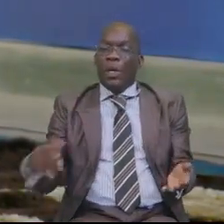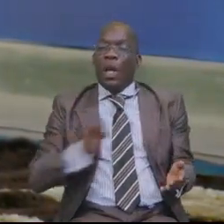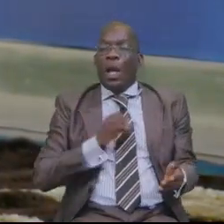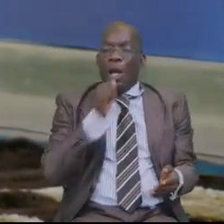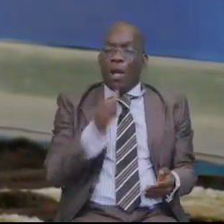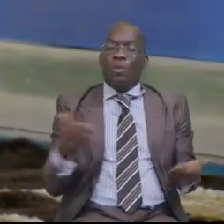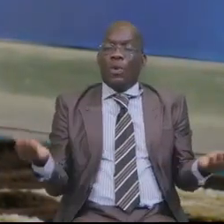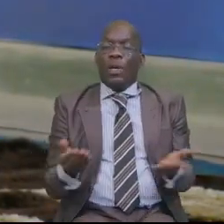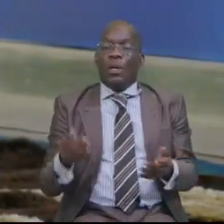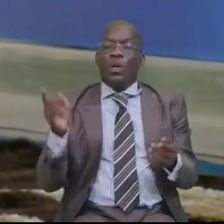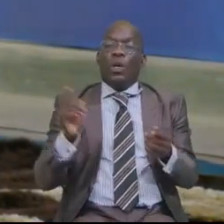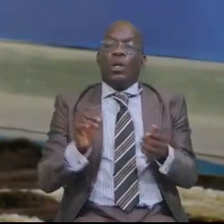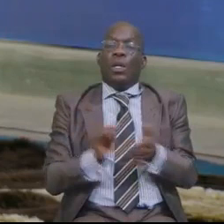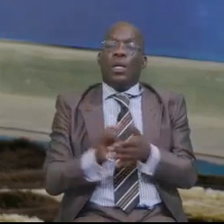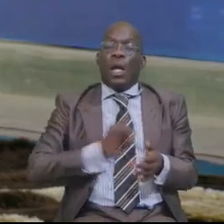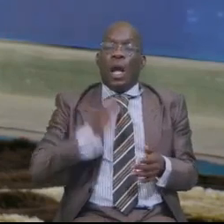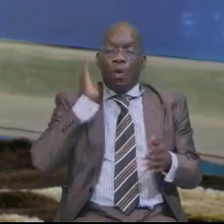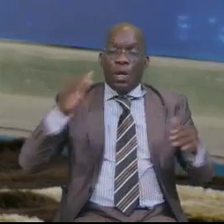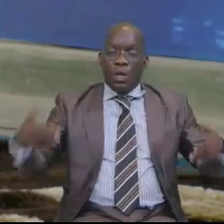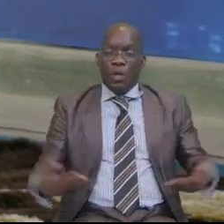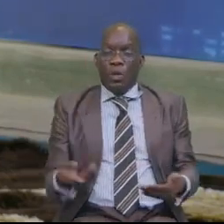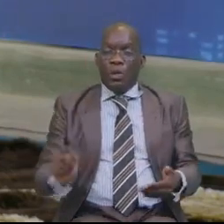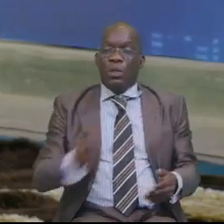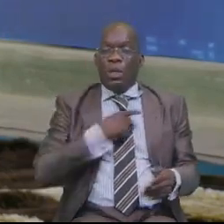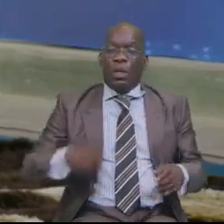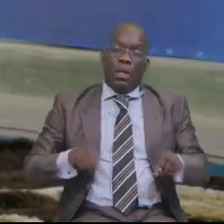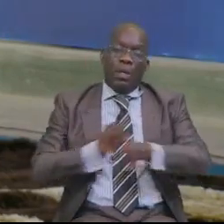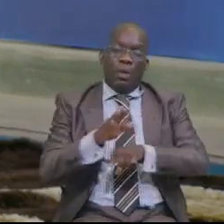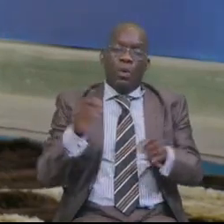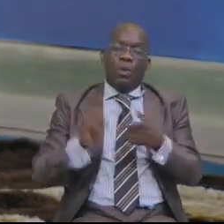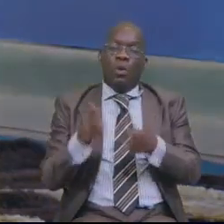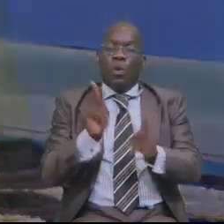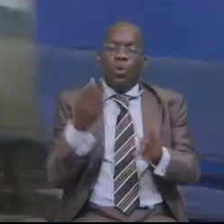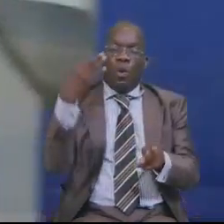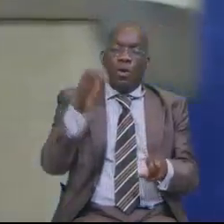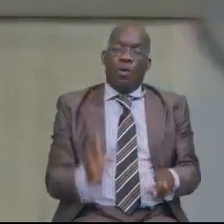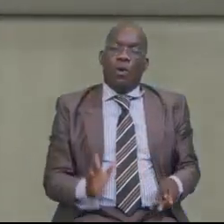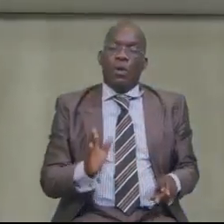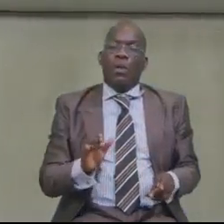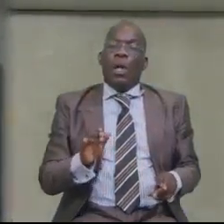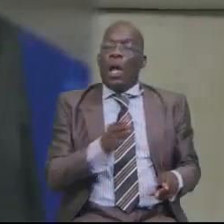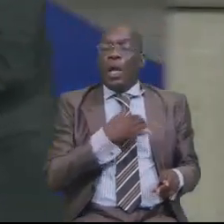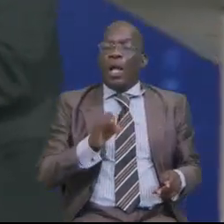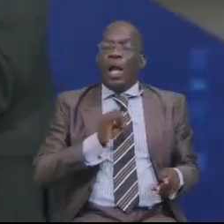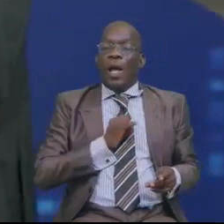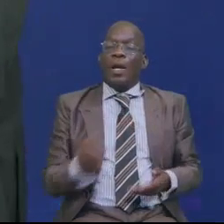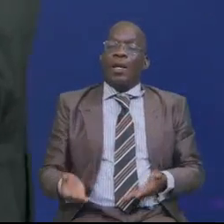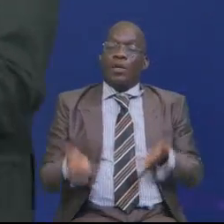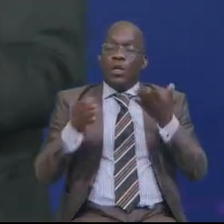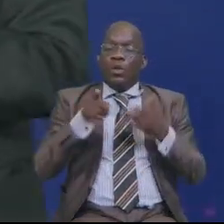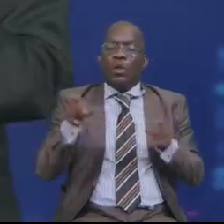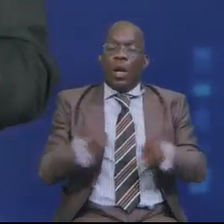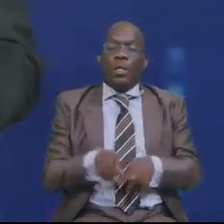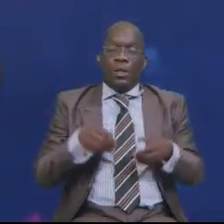will introduce the kingdom unto the people of God, and then I'm raising you as disciples so